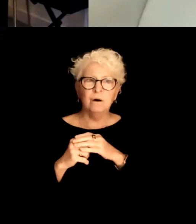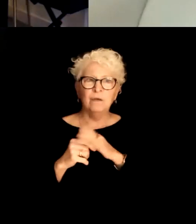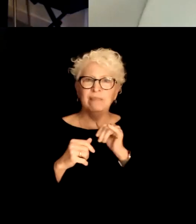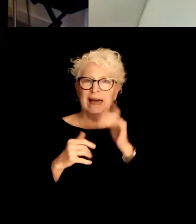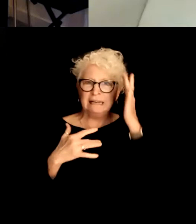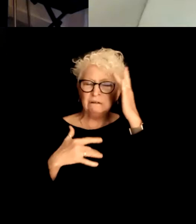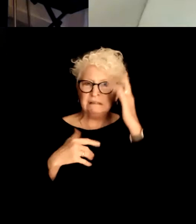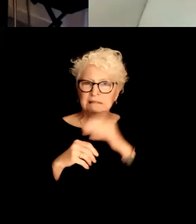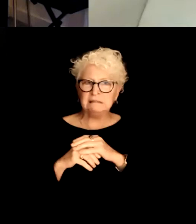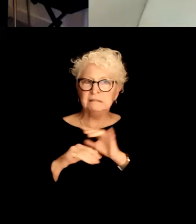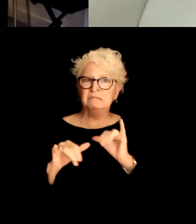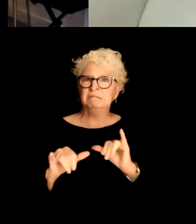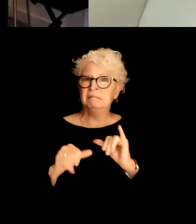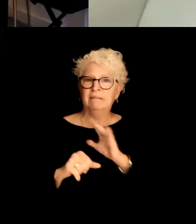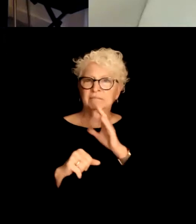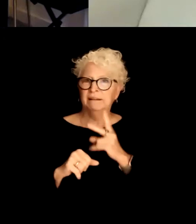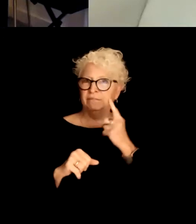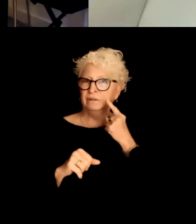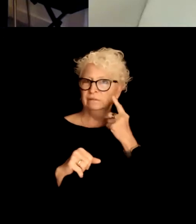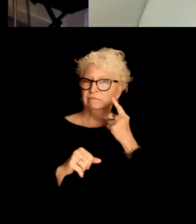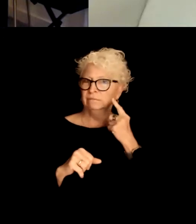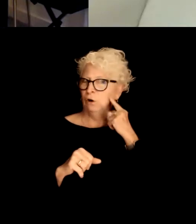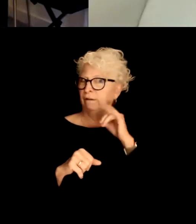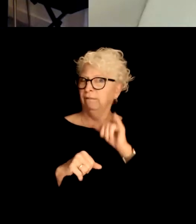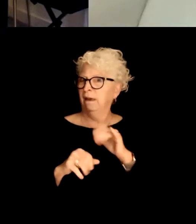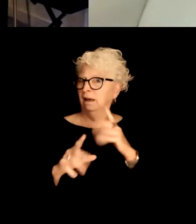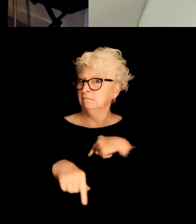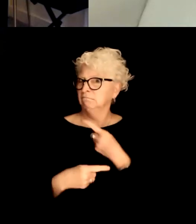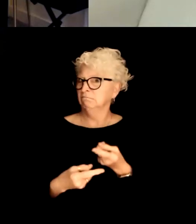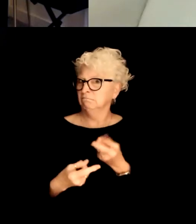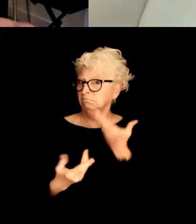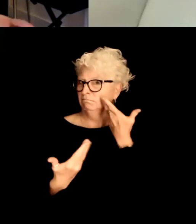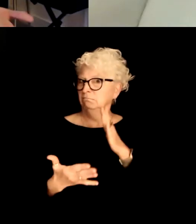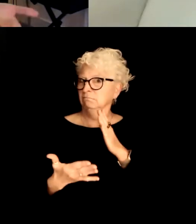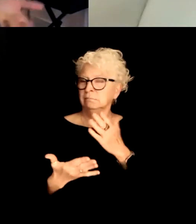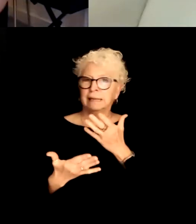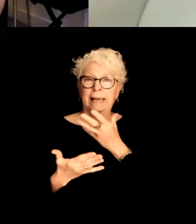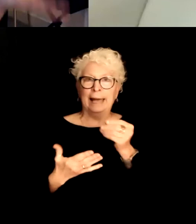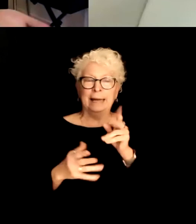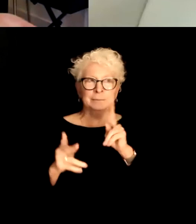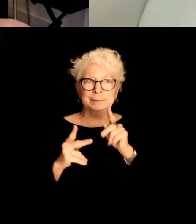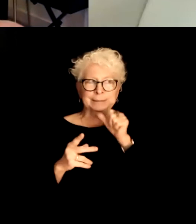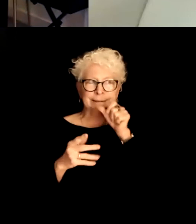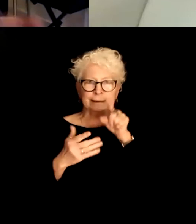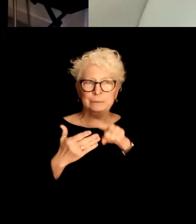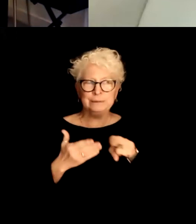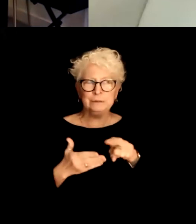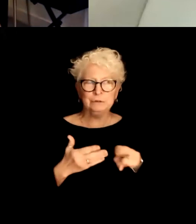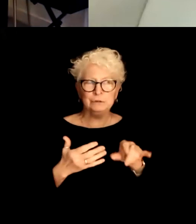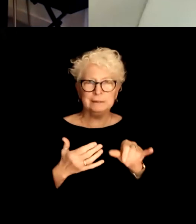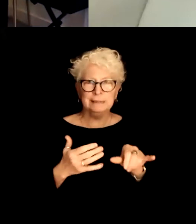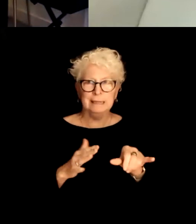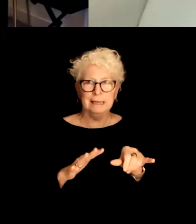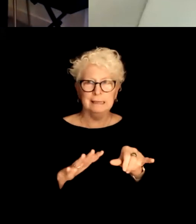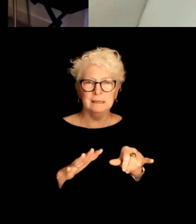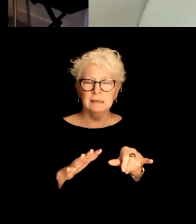of. It's not anything that the researchers that I'm supporting are currently researching. What is this? And I